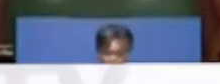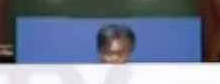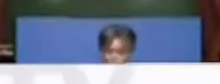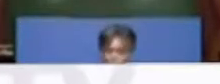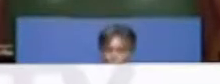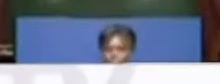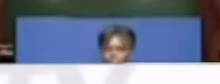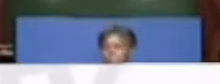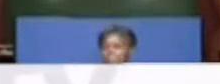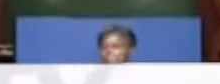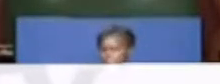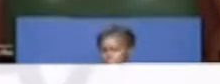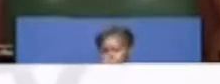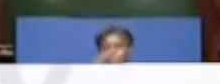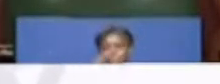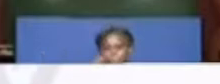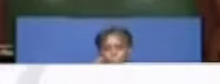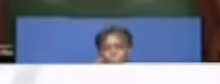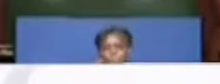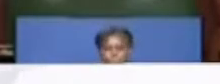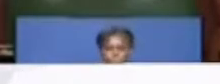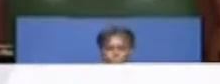is much more that we can do.